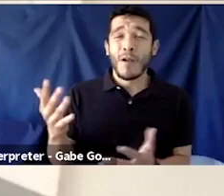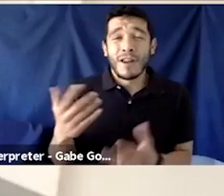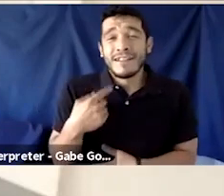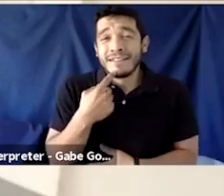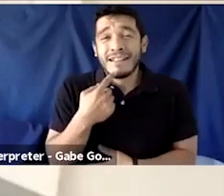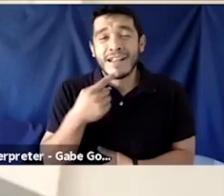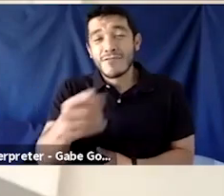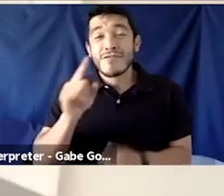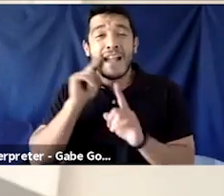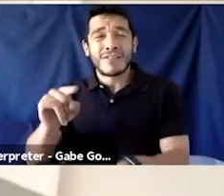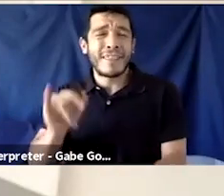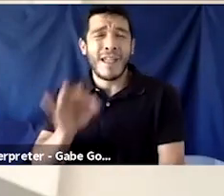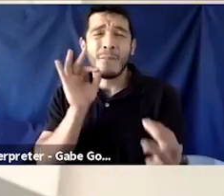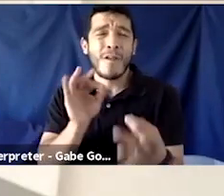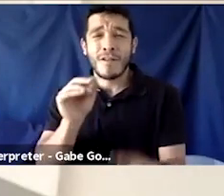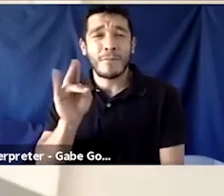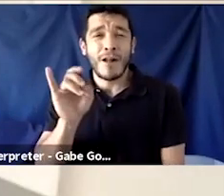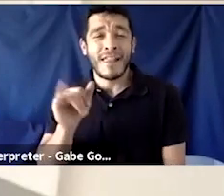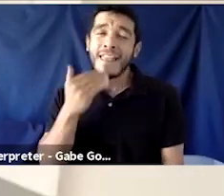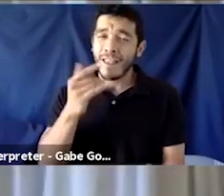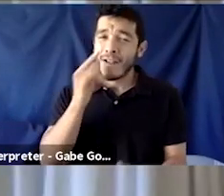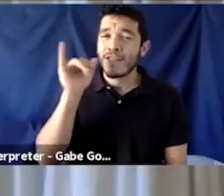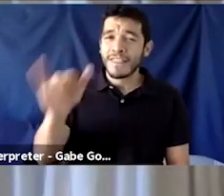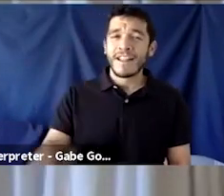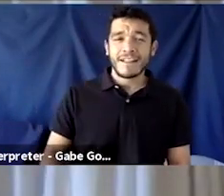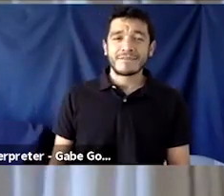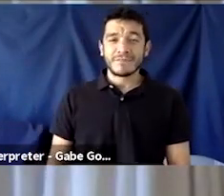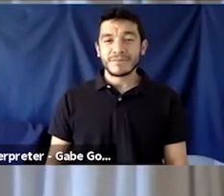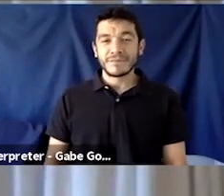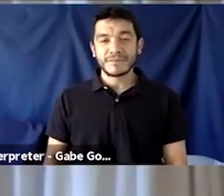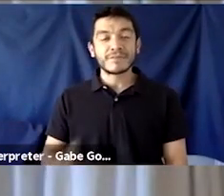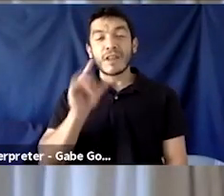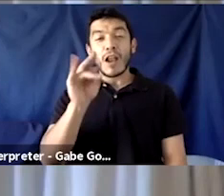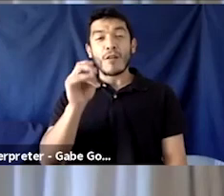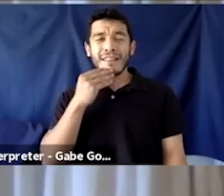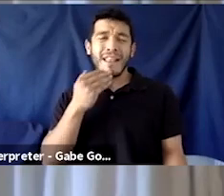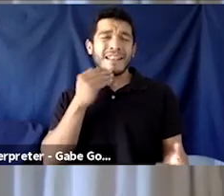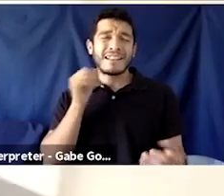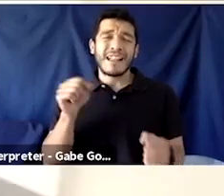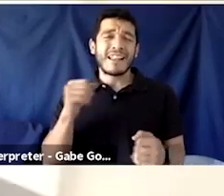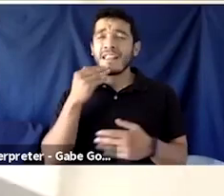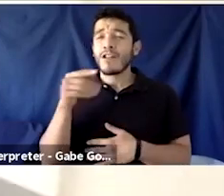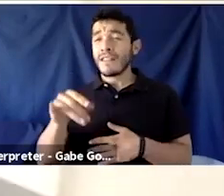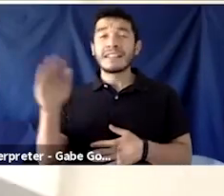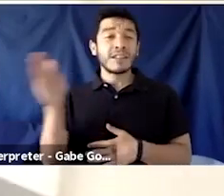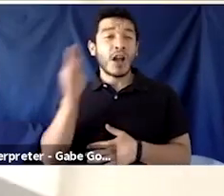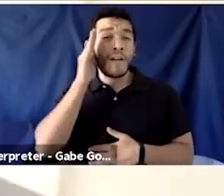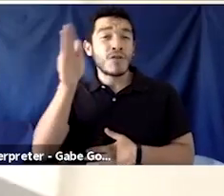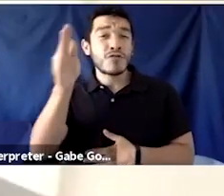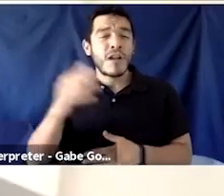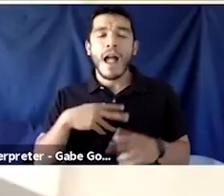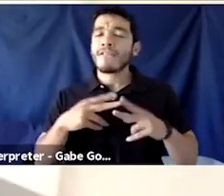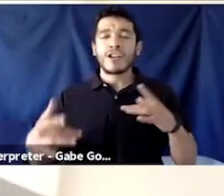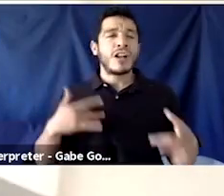brilliantly, Marley, and thank you for that. Brilliantly. This is our future. I'm so excited at the prospect that this is our